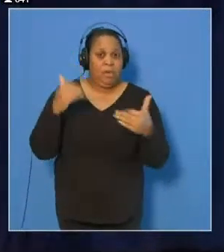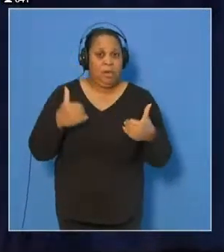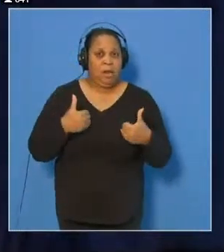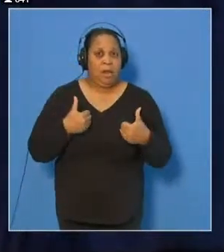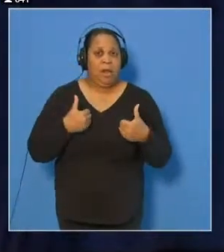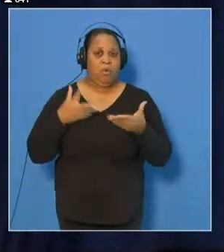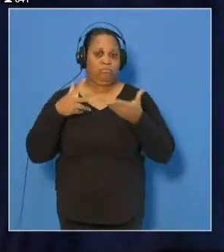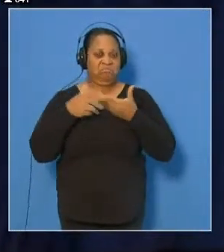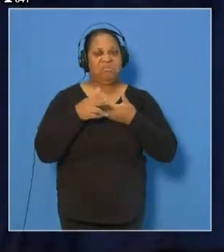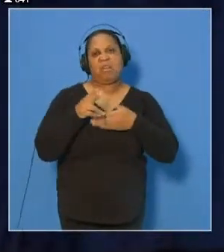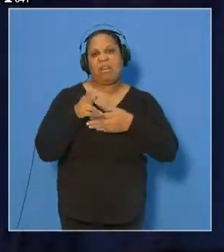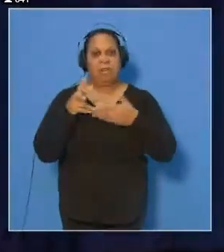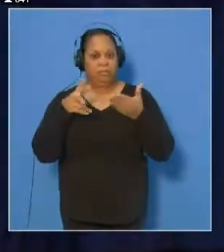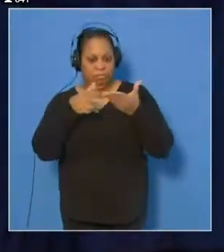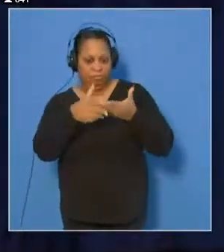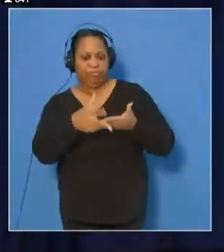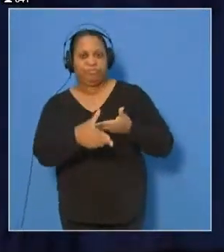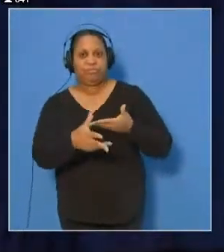and cutbacks.